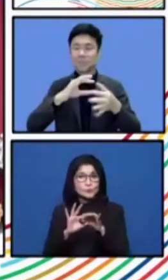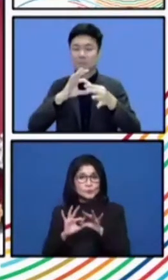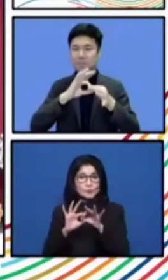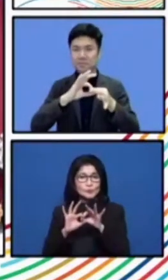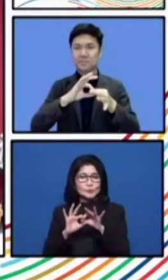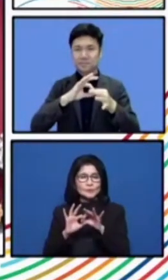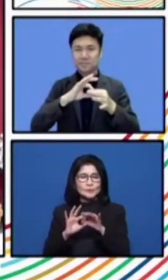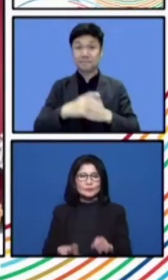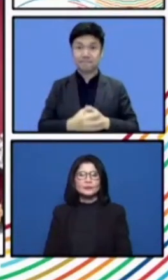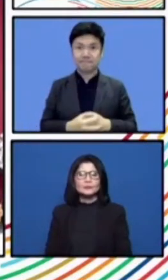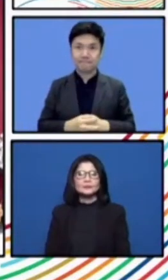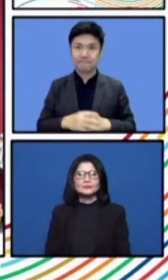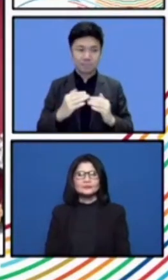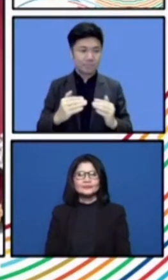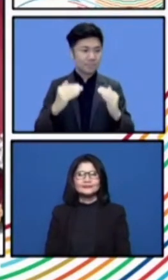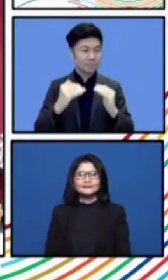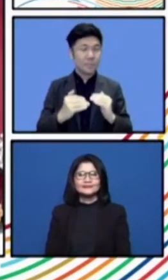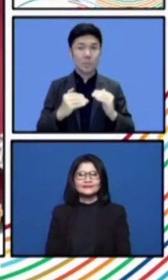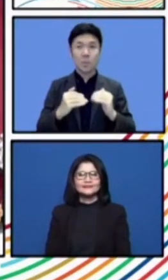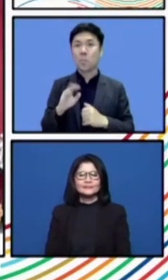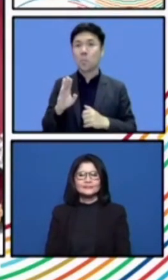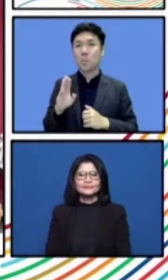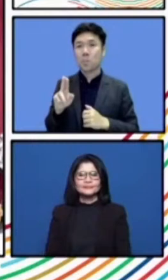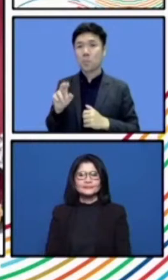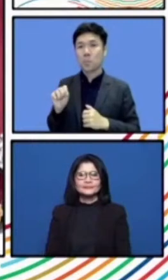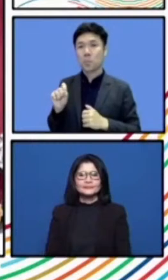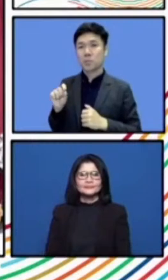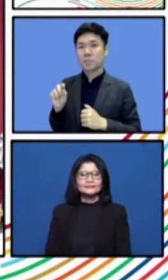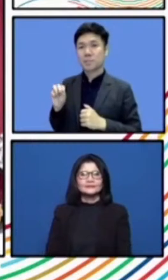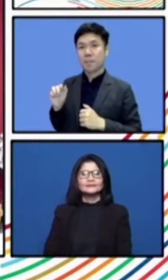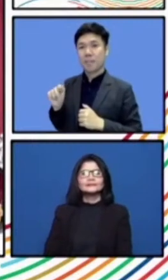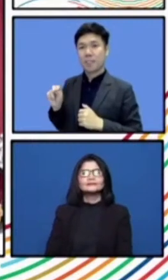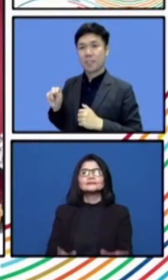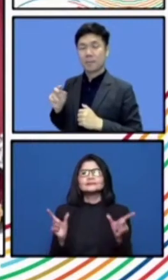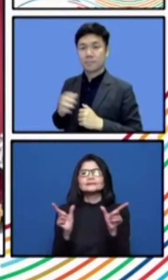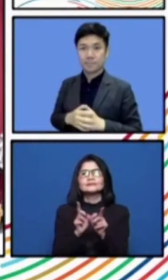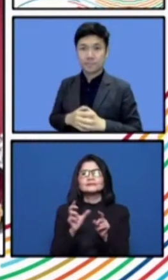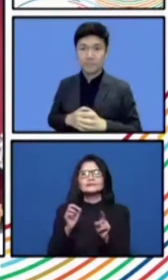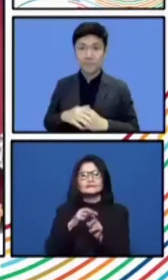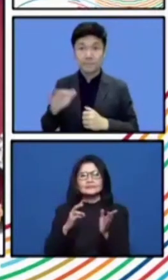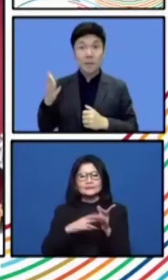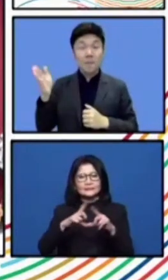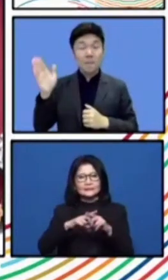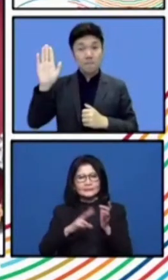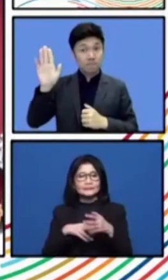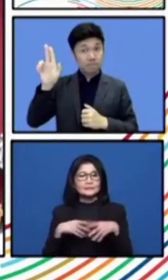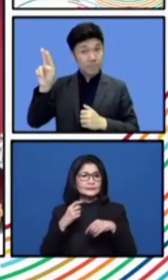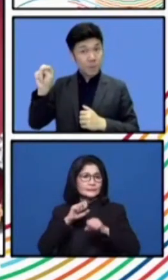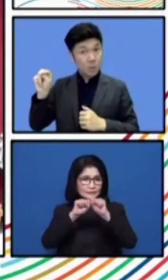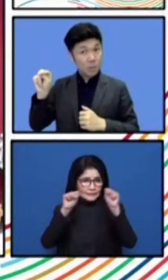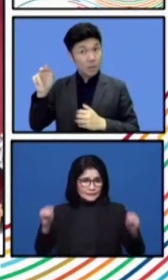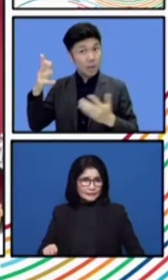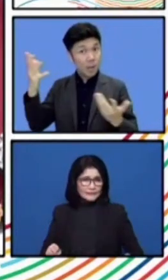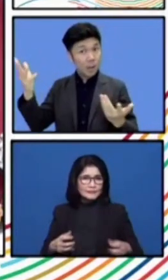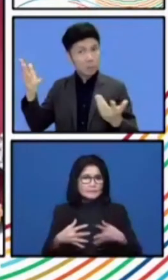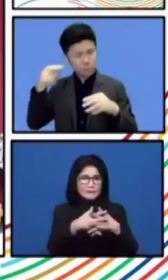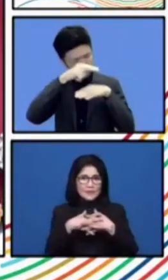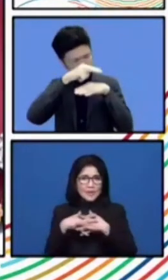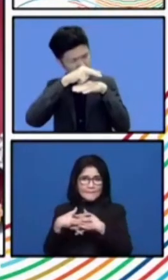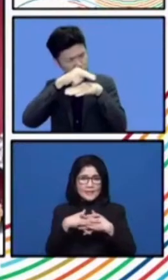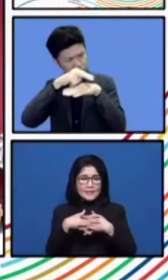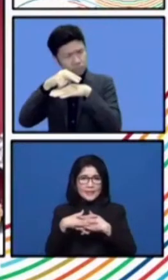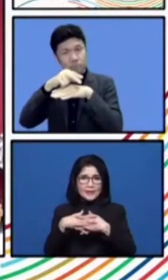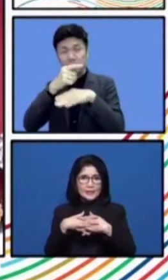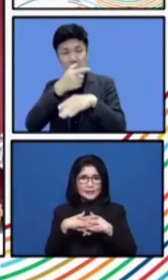to miss bootsman um how can the UN system track internal progress towards disability inclusion